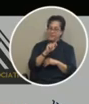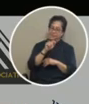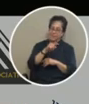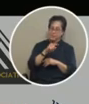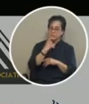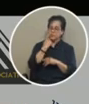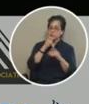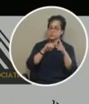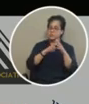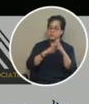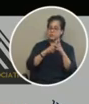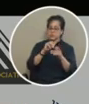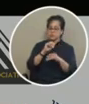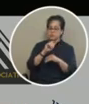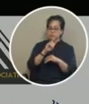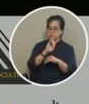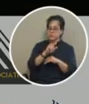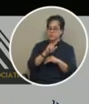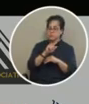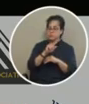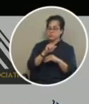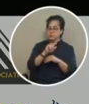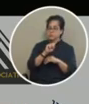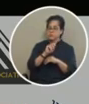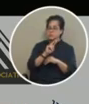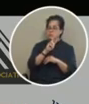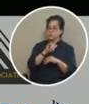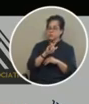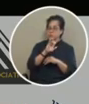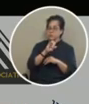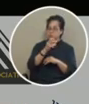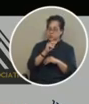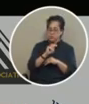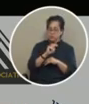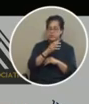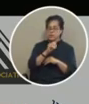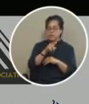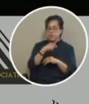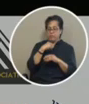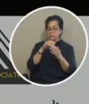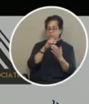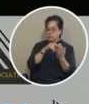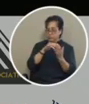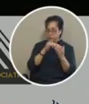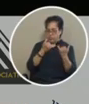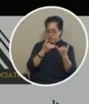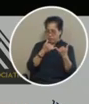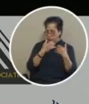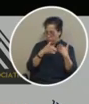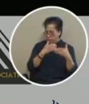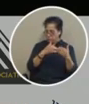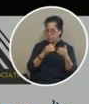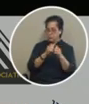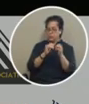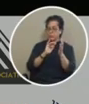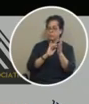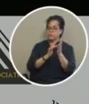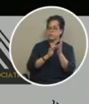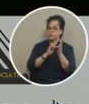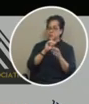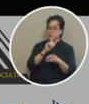a medical supply chain task force. They're also launching a survey that's ongoing right now with our medical